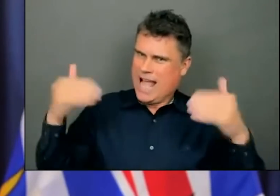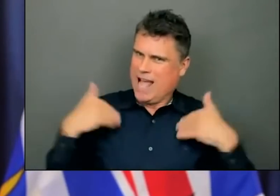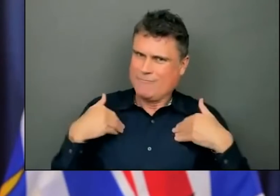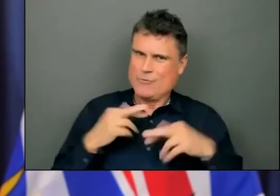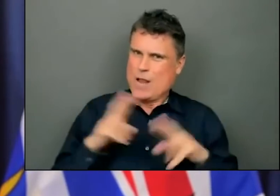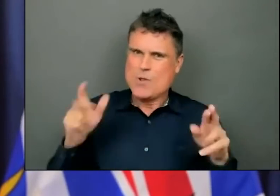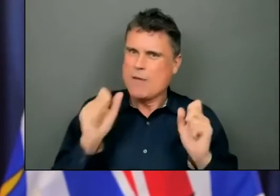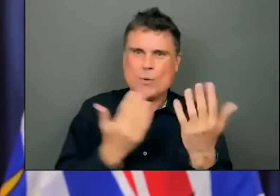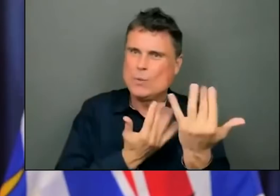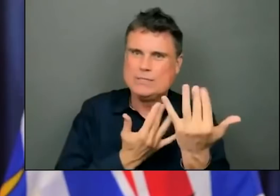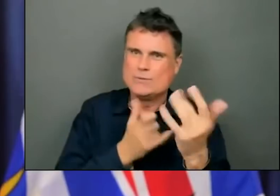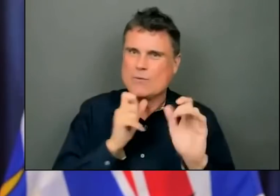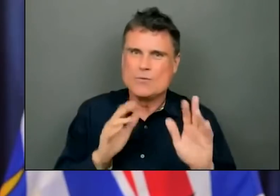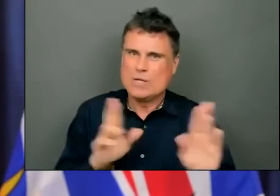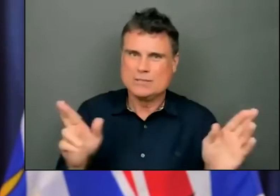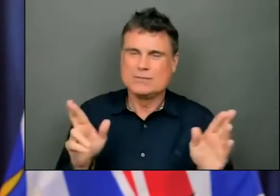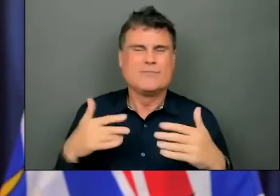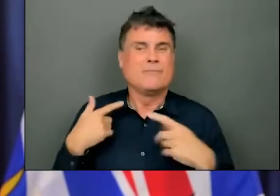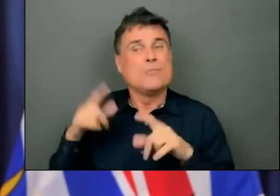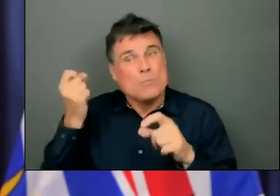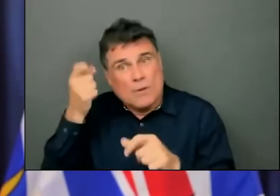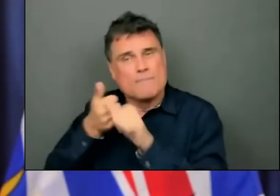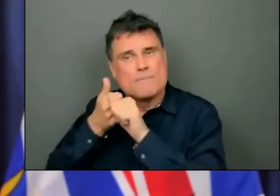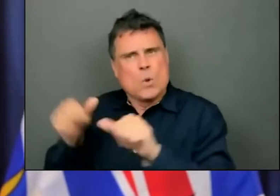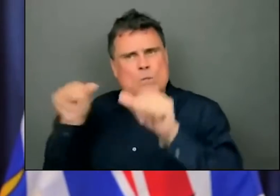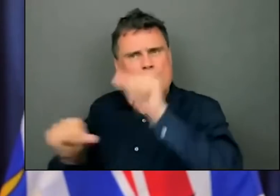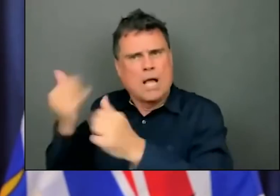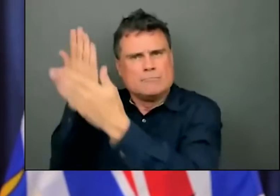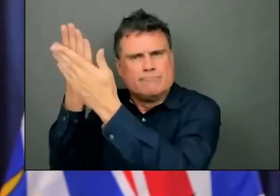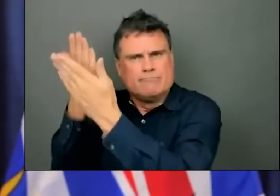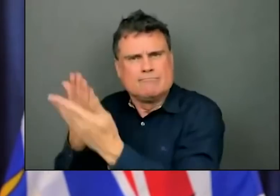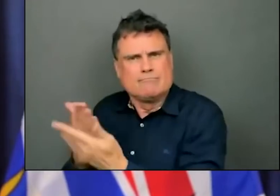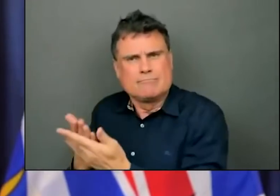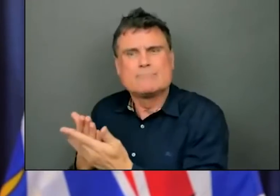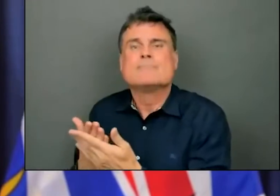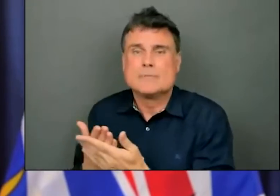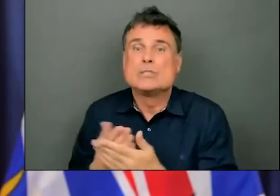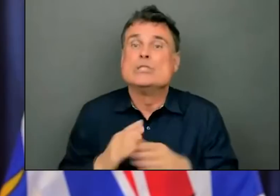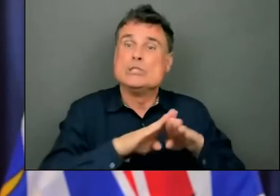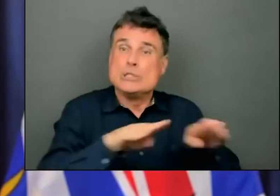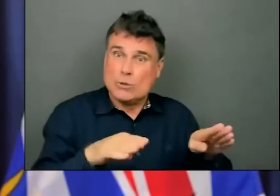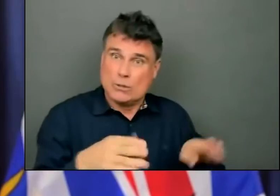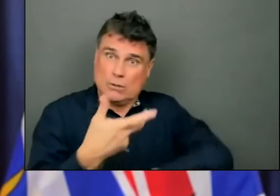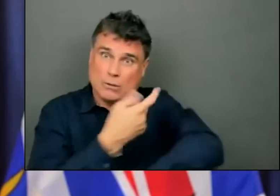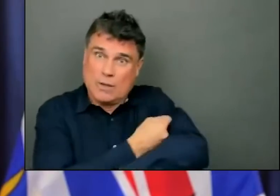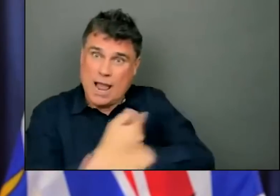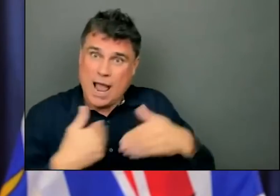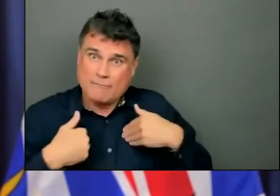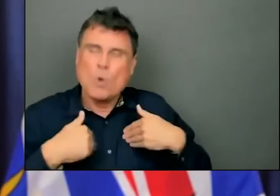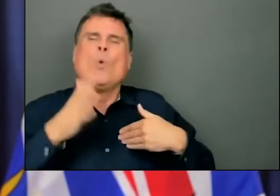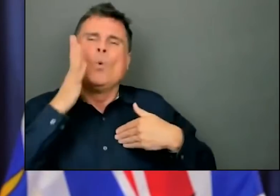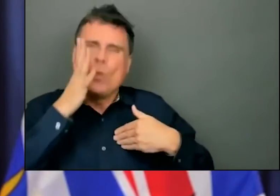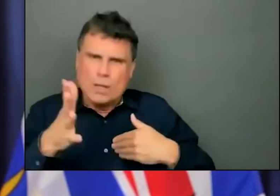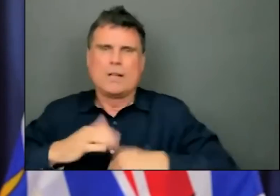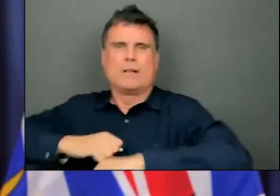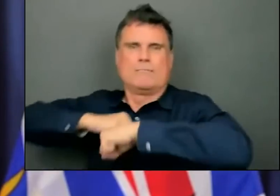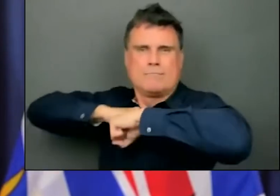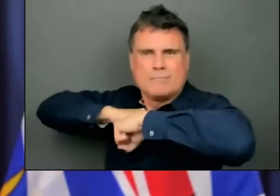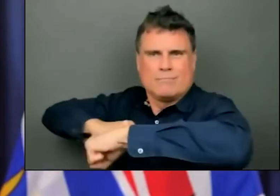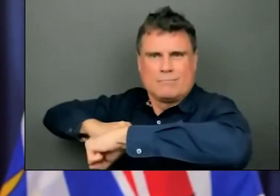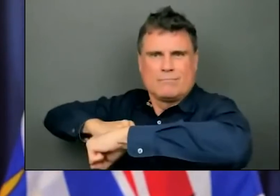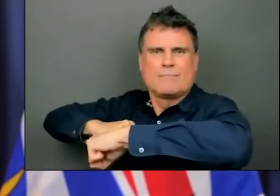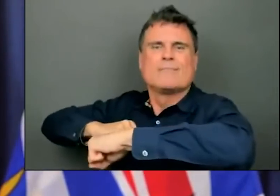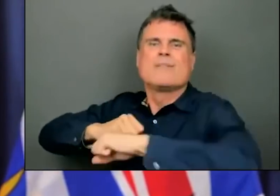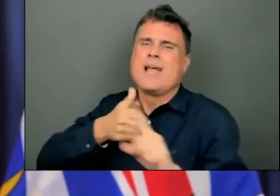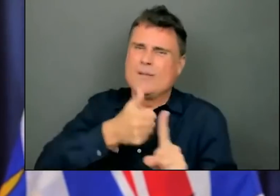the evidence is so strong that it makes children safer, that it makes their families safer, that it will make everywhere around them safer,